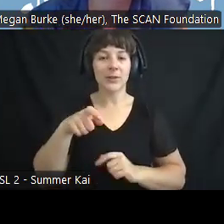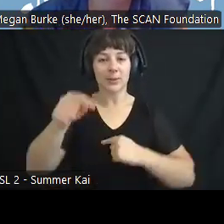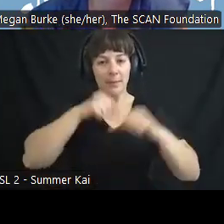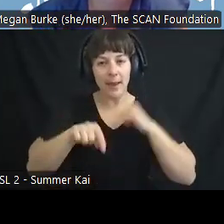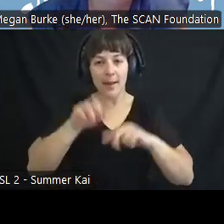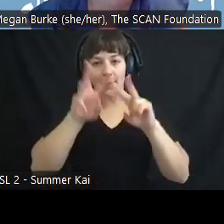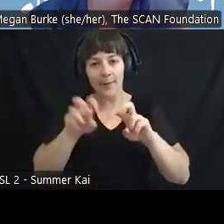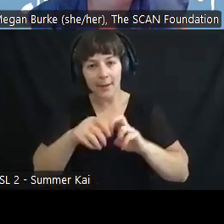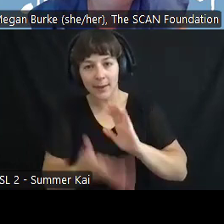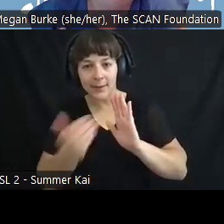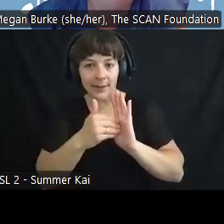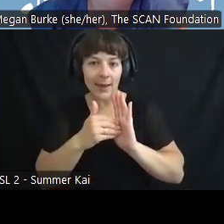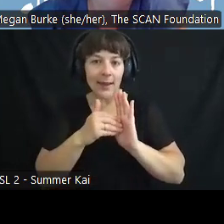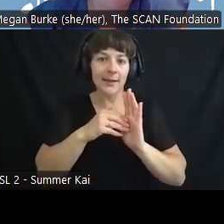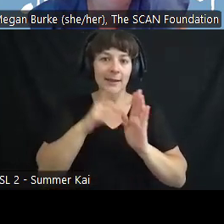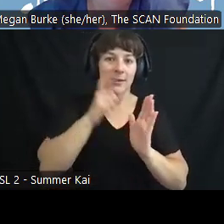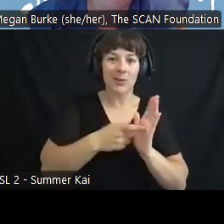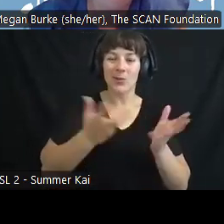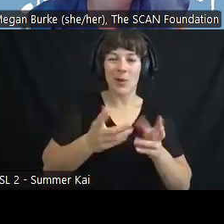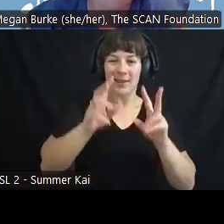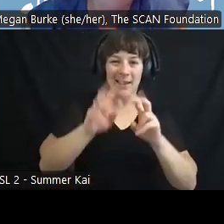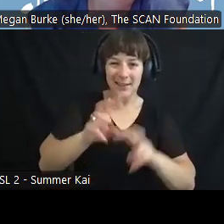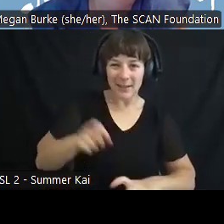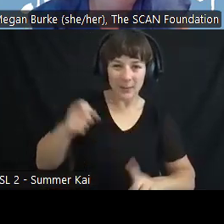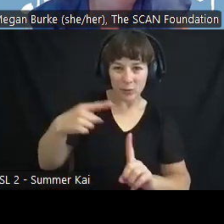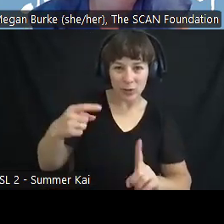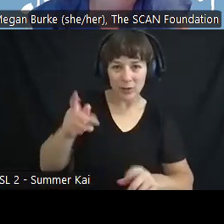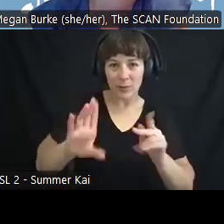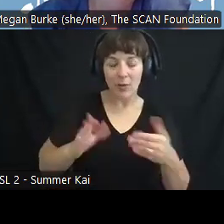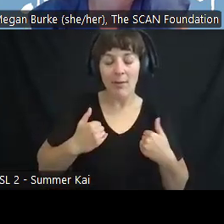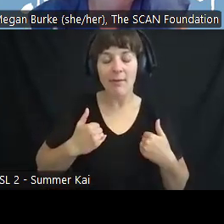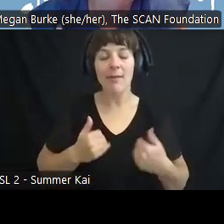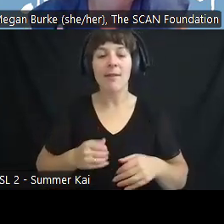what some of those reassessment triggers are to ensure that